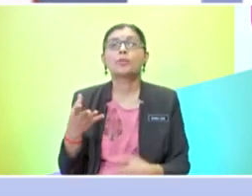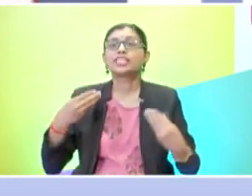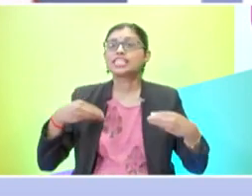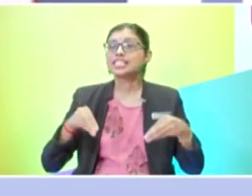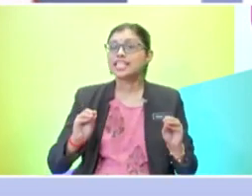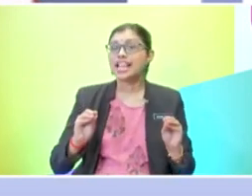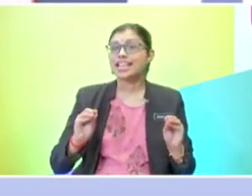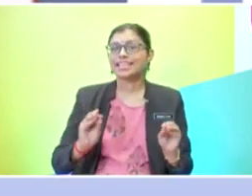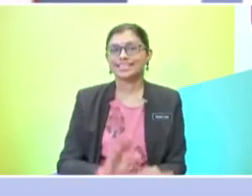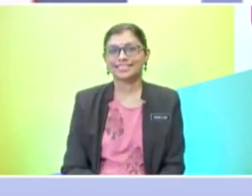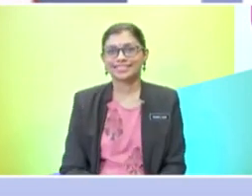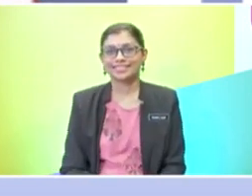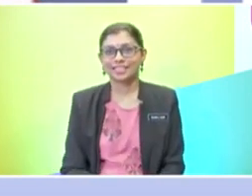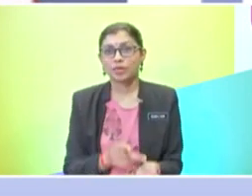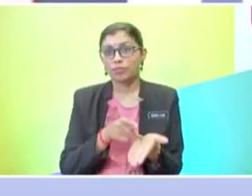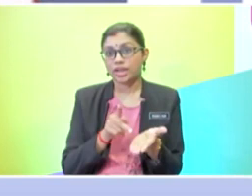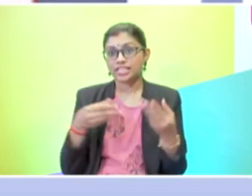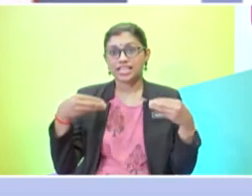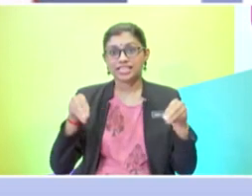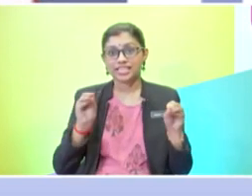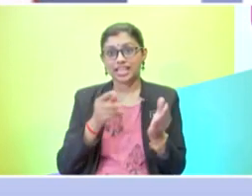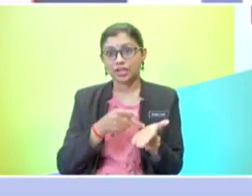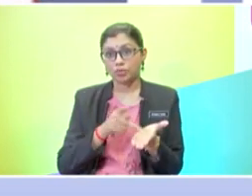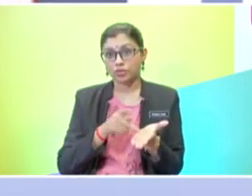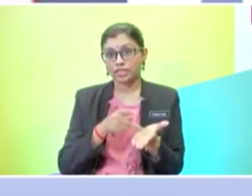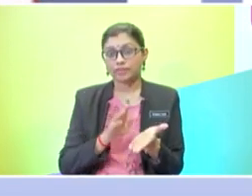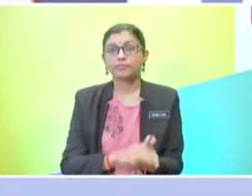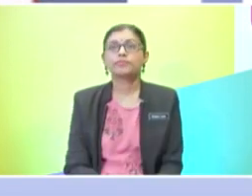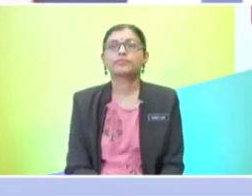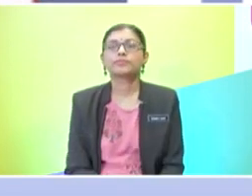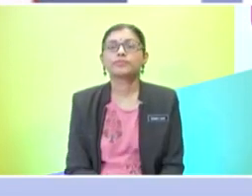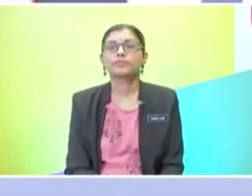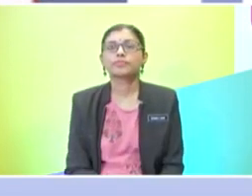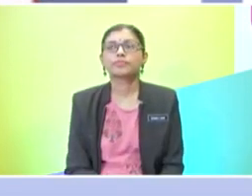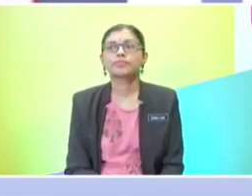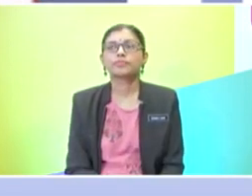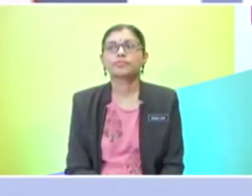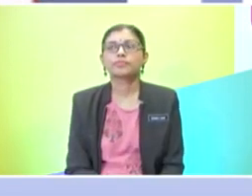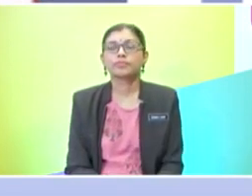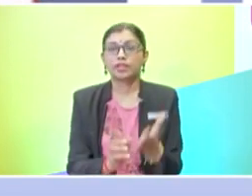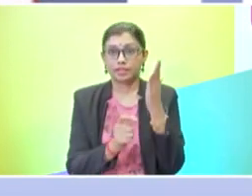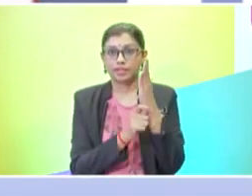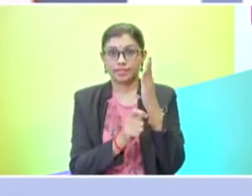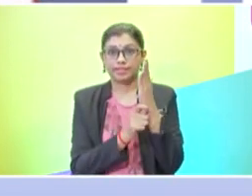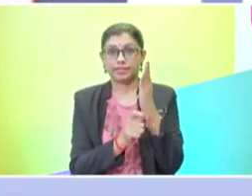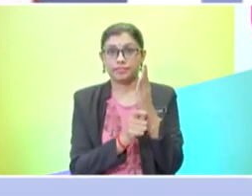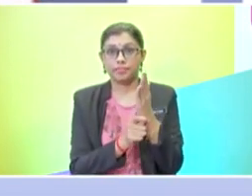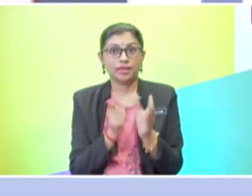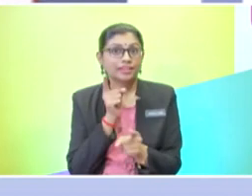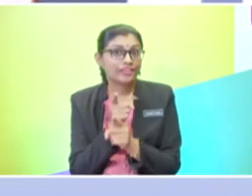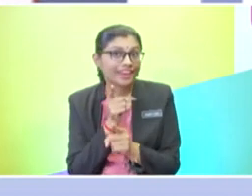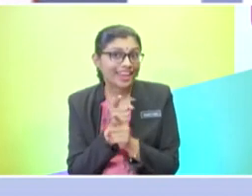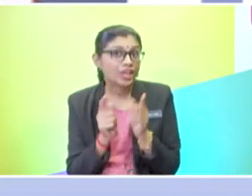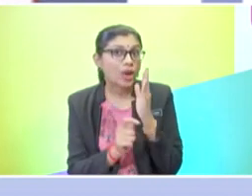Okay, so this she means wants profit. A profit, right? So I have to add together the selling price and also the profit, and I get